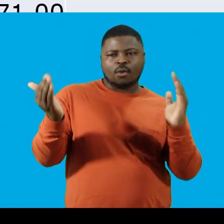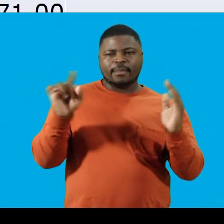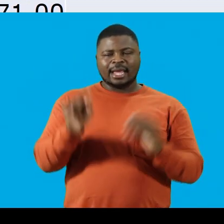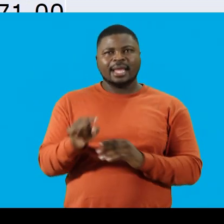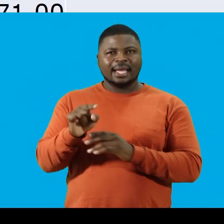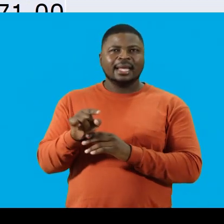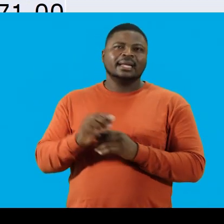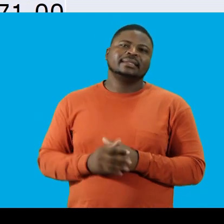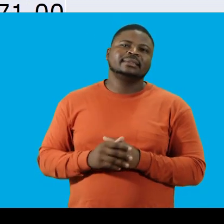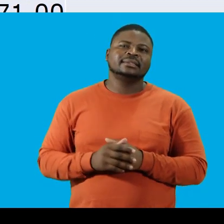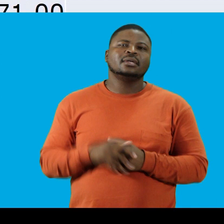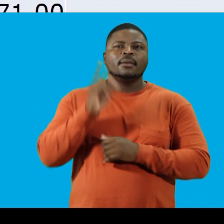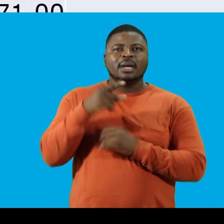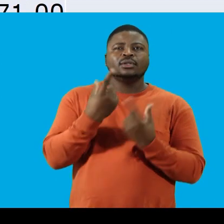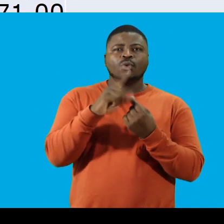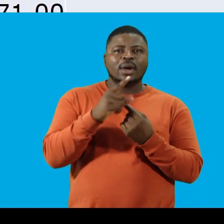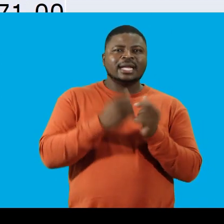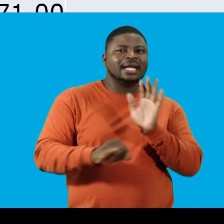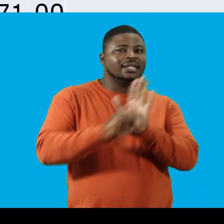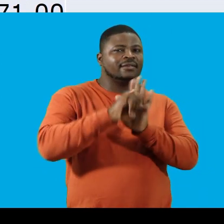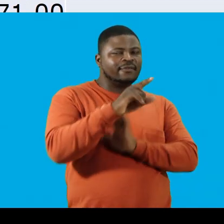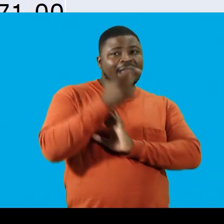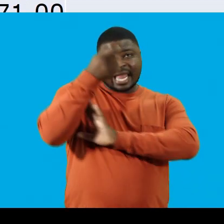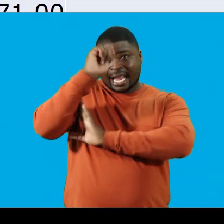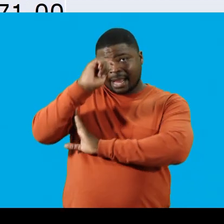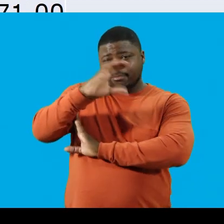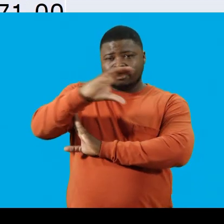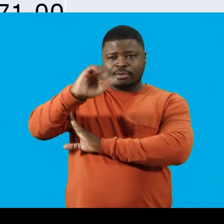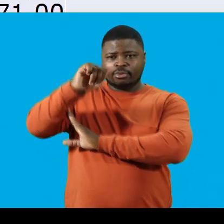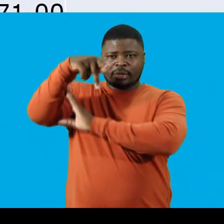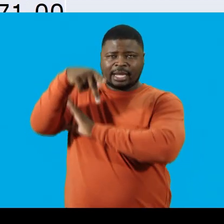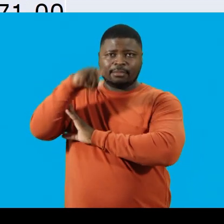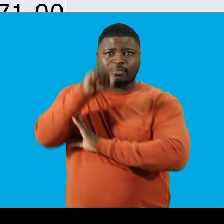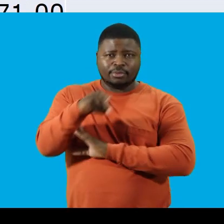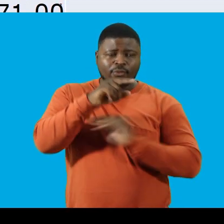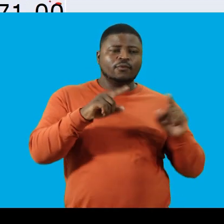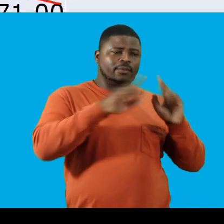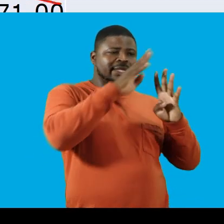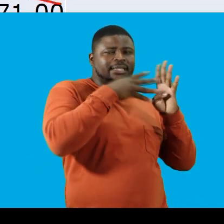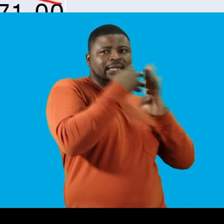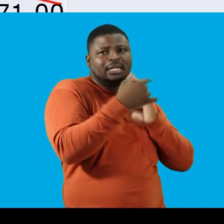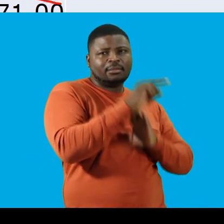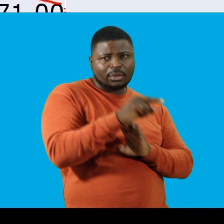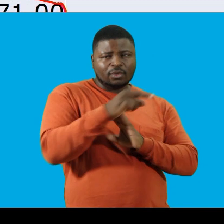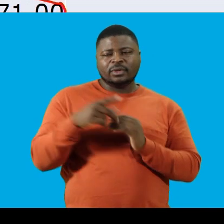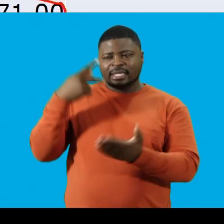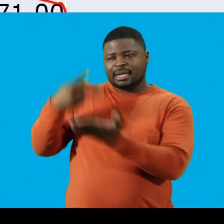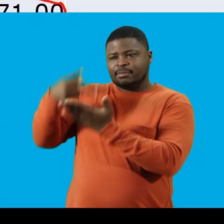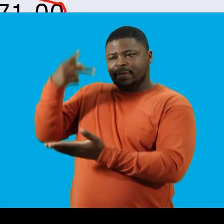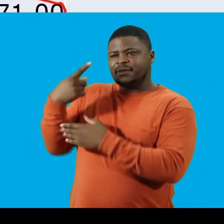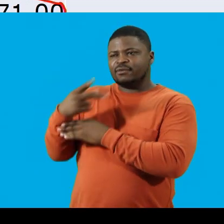do is find a cap or the cap in the table, and then you'll say the price